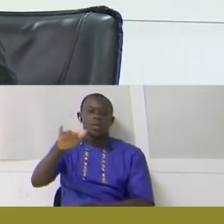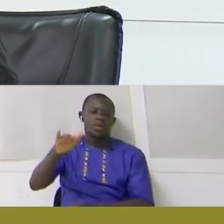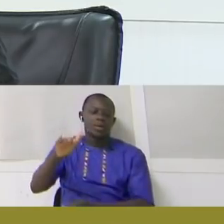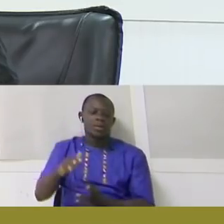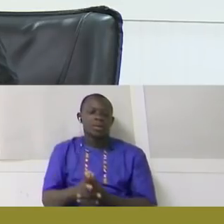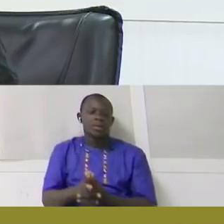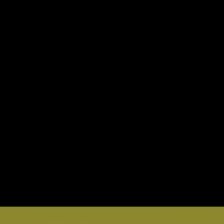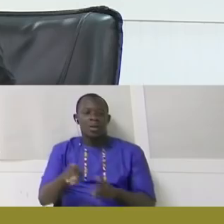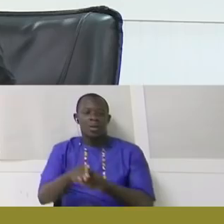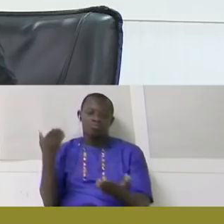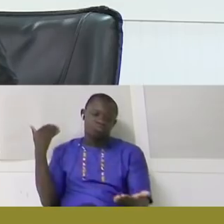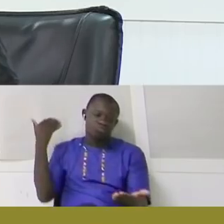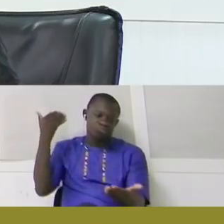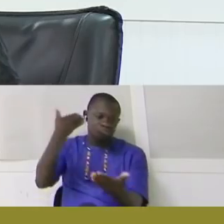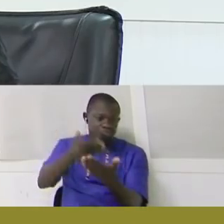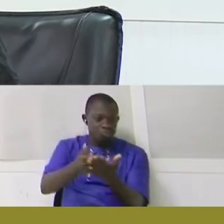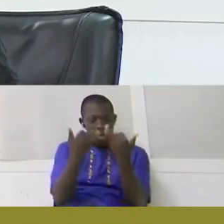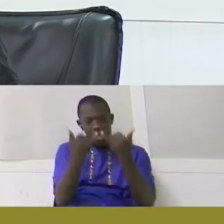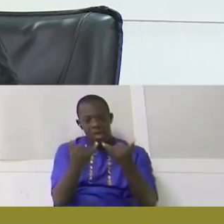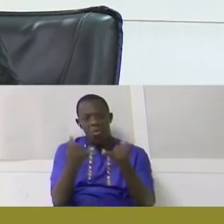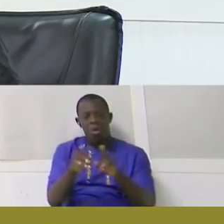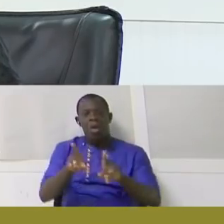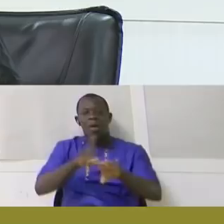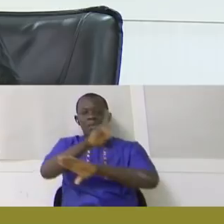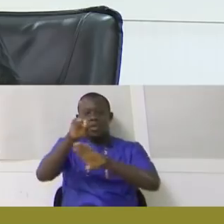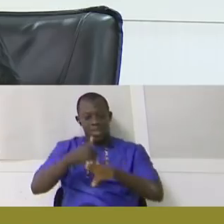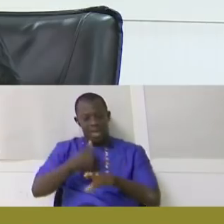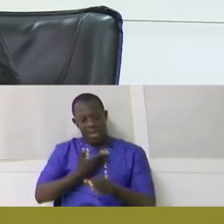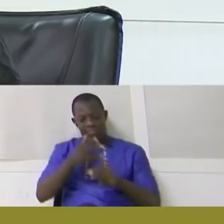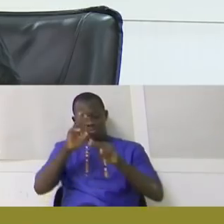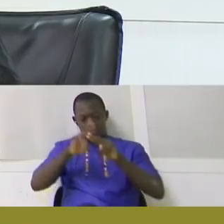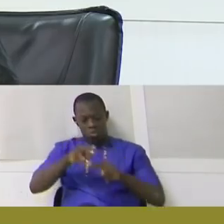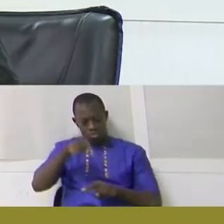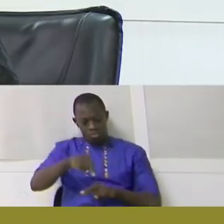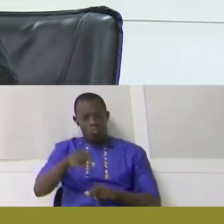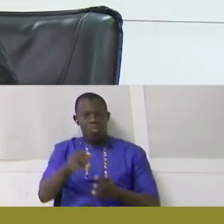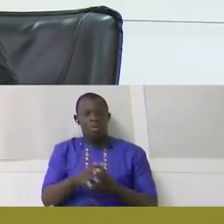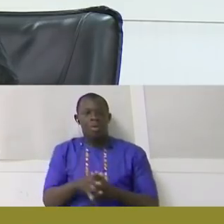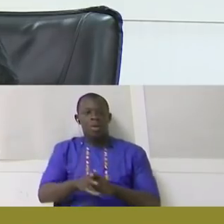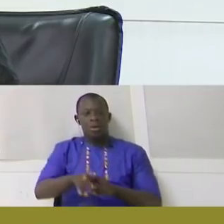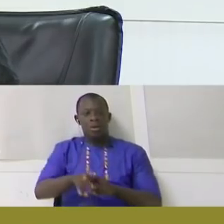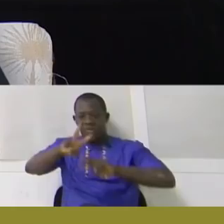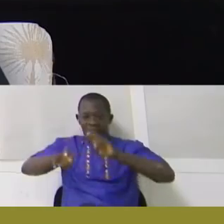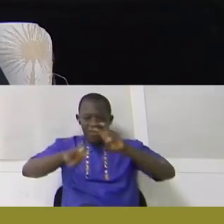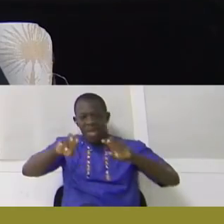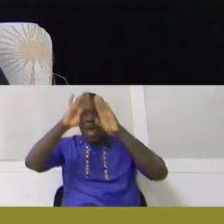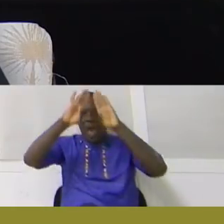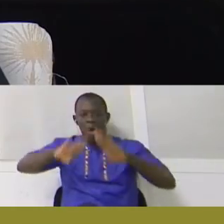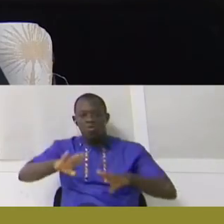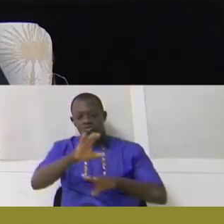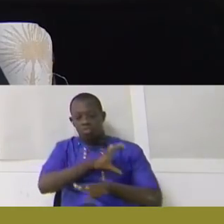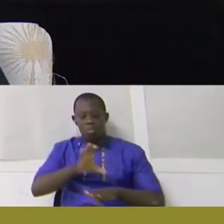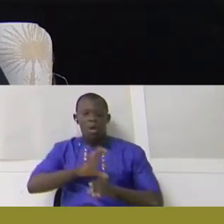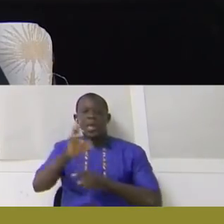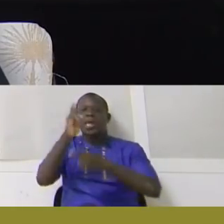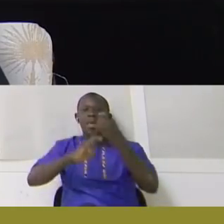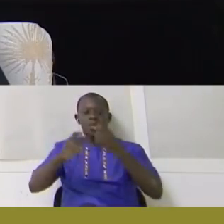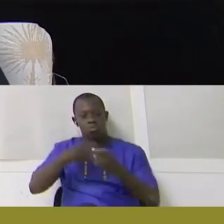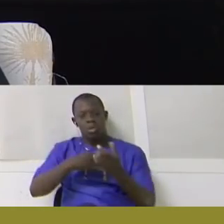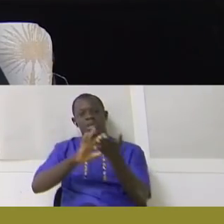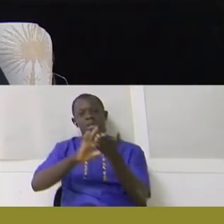Be jamono ji fuñ. Up till date where I am sitting here. Ma ngi ut neek pour toxu wat. I am looking for